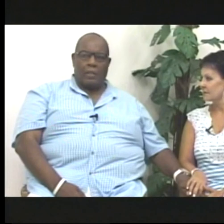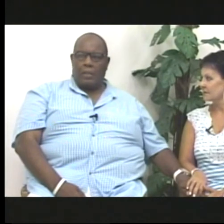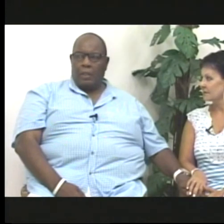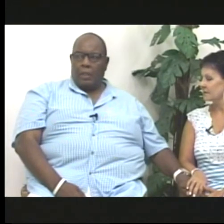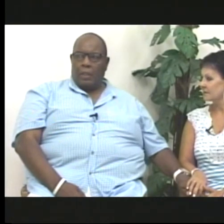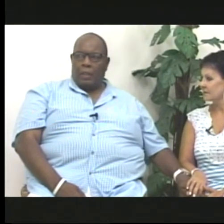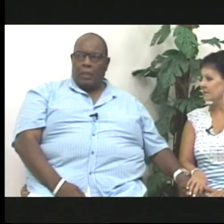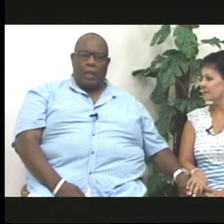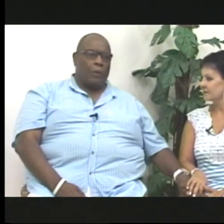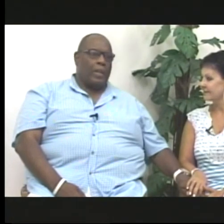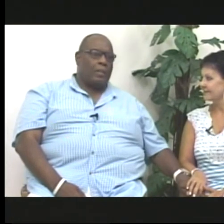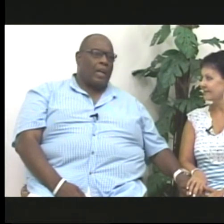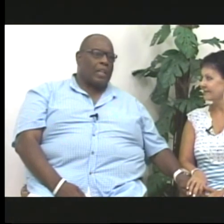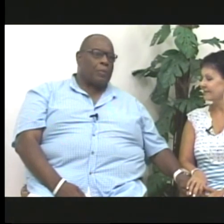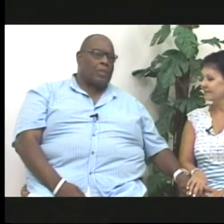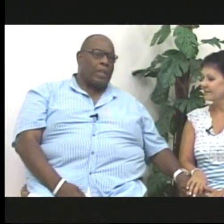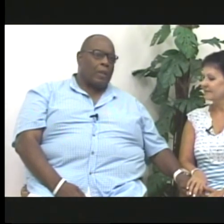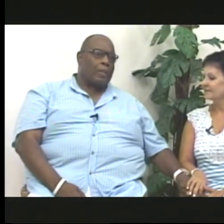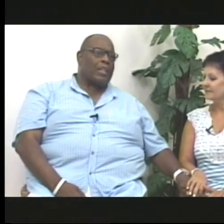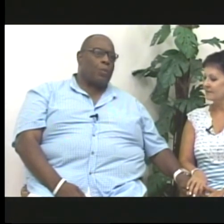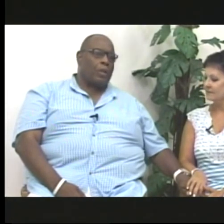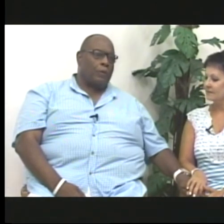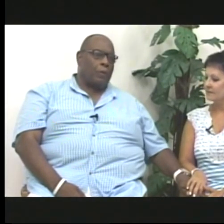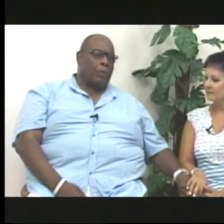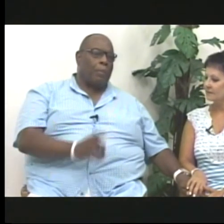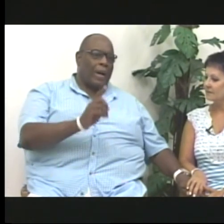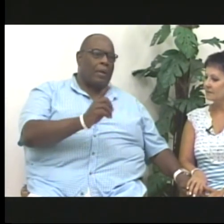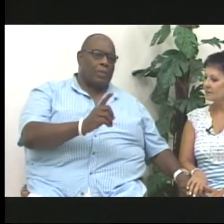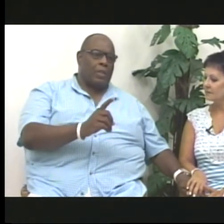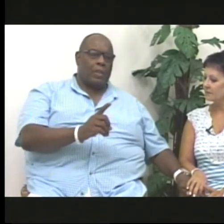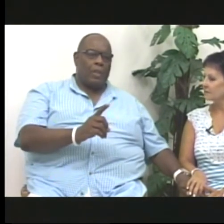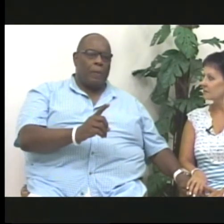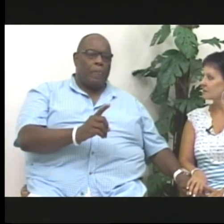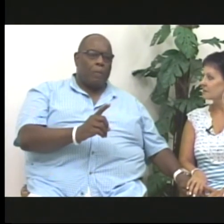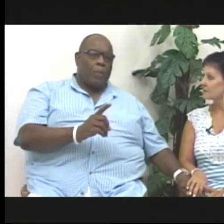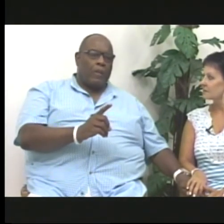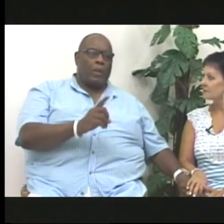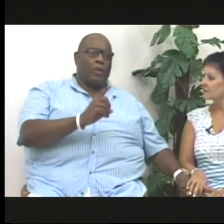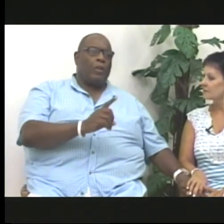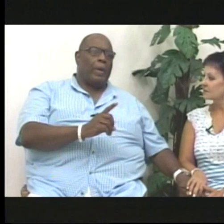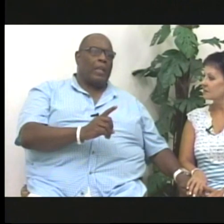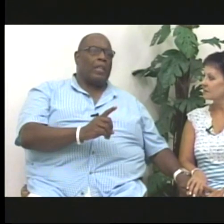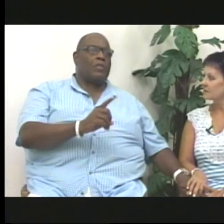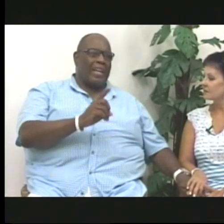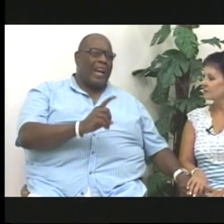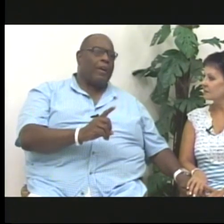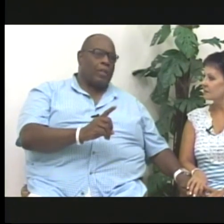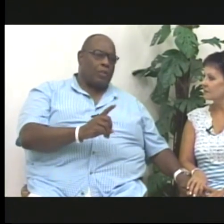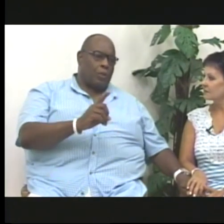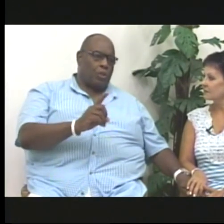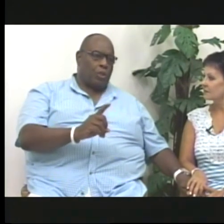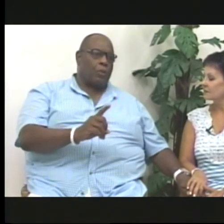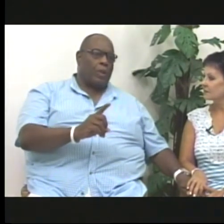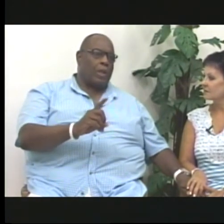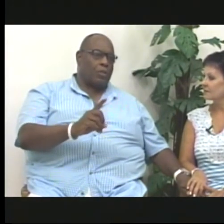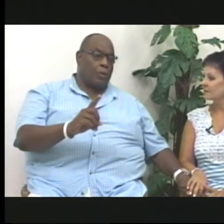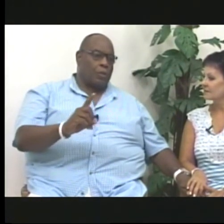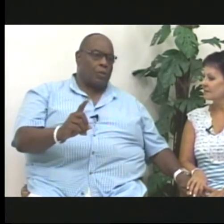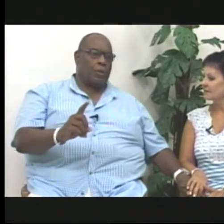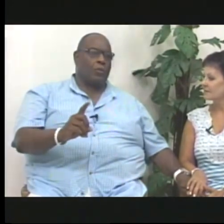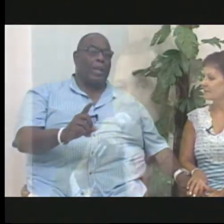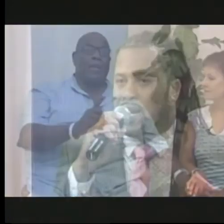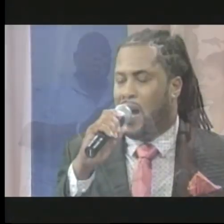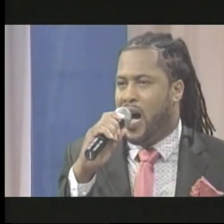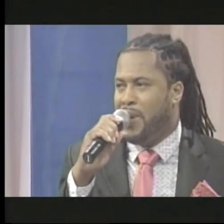as just a great gospel singer. That's wonderful. But the Bible says that a good man leaves an inheritance to his children and his